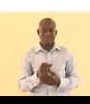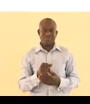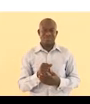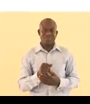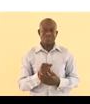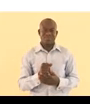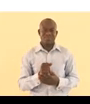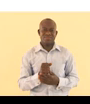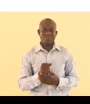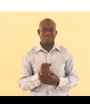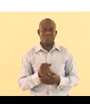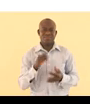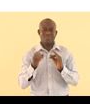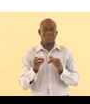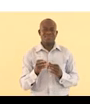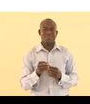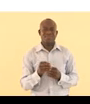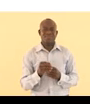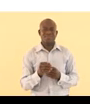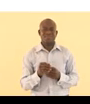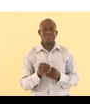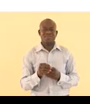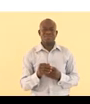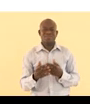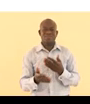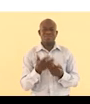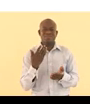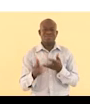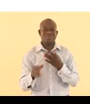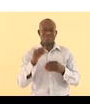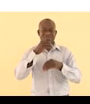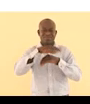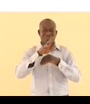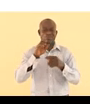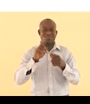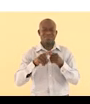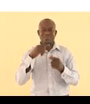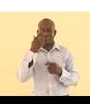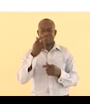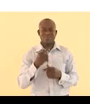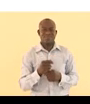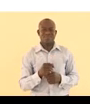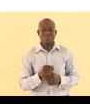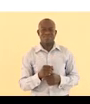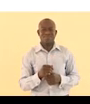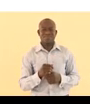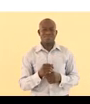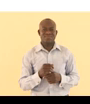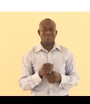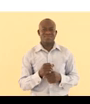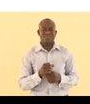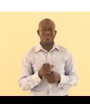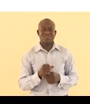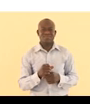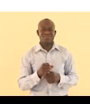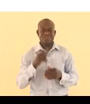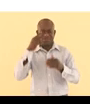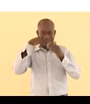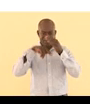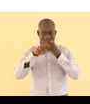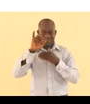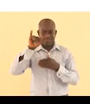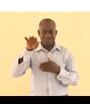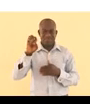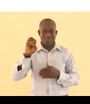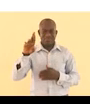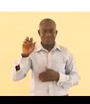again, but do not perceive. Do you think that was an easy message to say? Isaiah 6, 1 to 10. Then